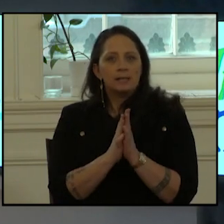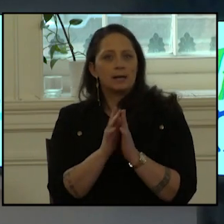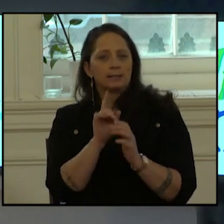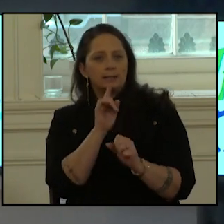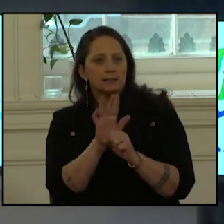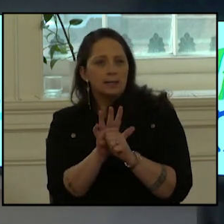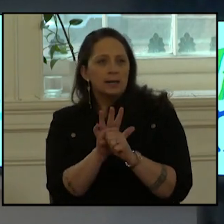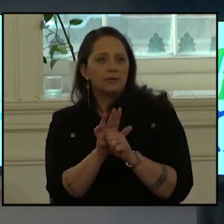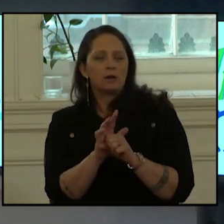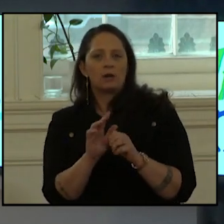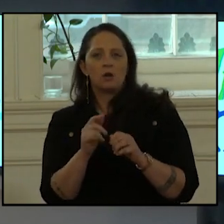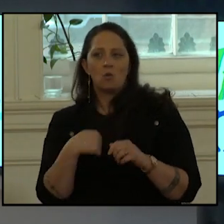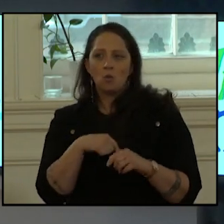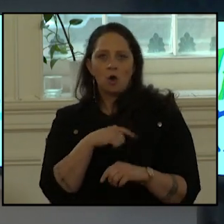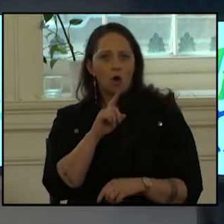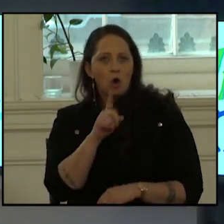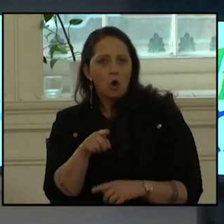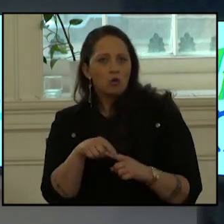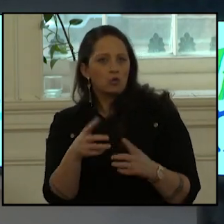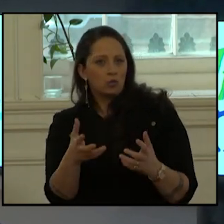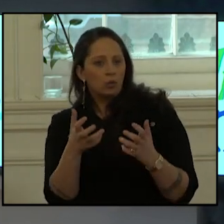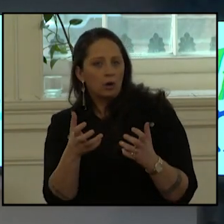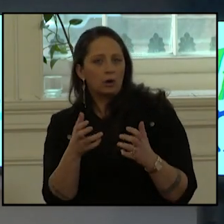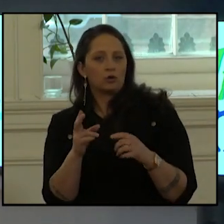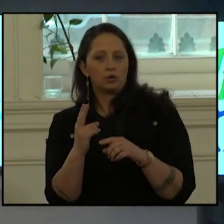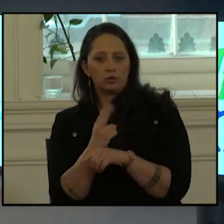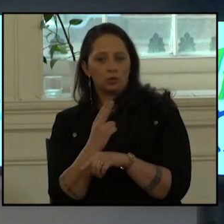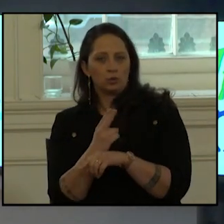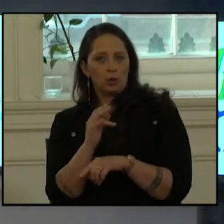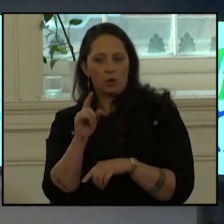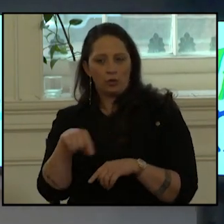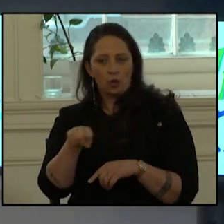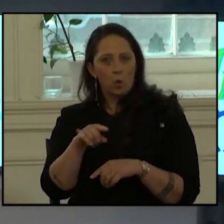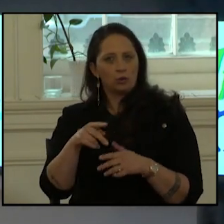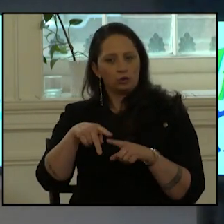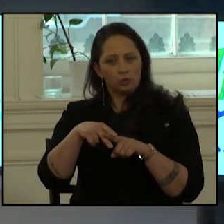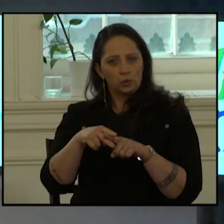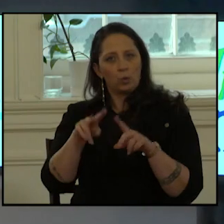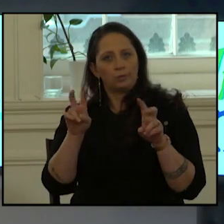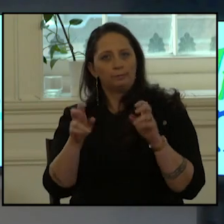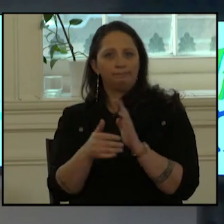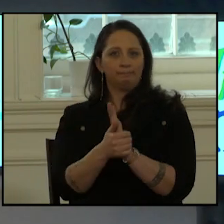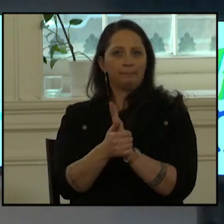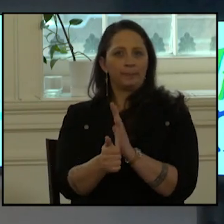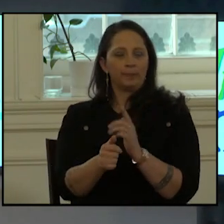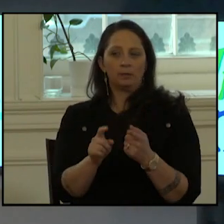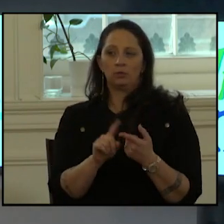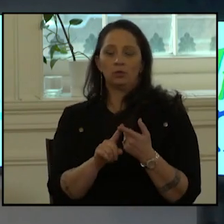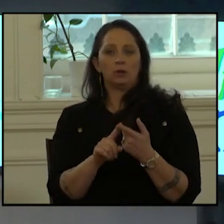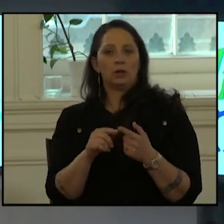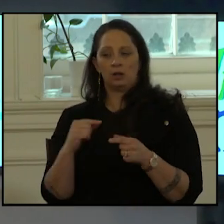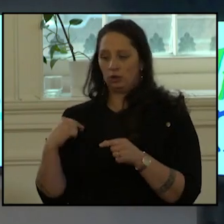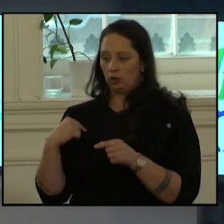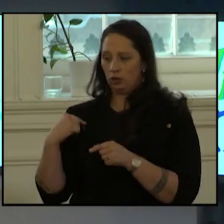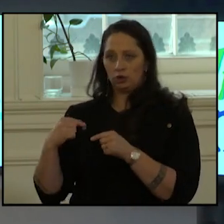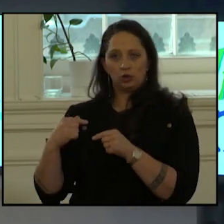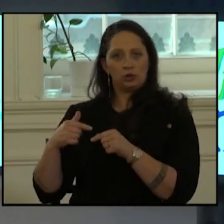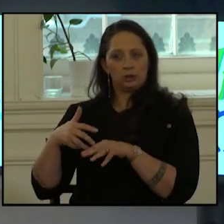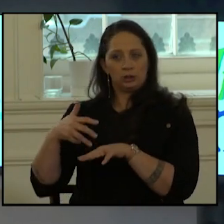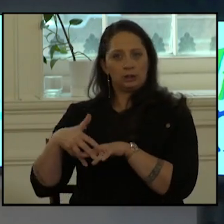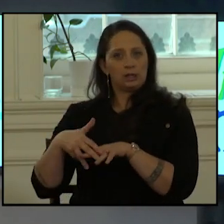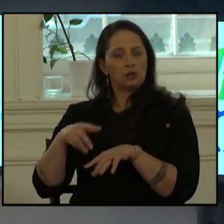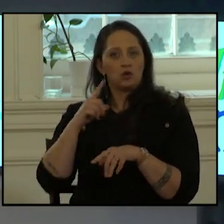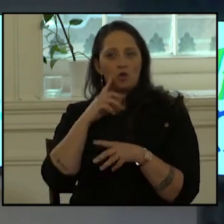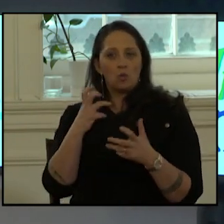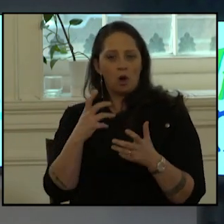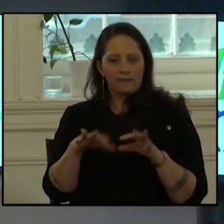how motivated we are in wanting to utilize those tools, those skills that genealogists and folks who want